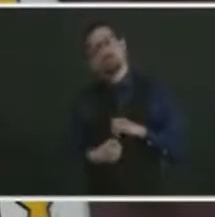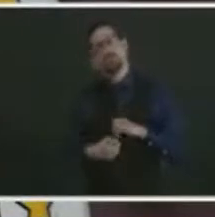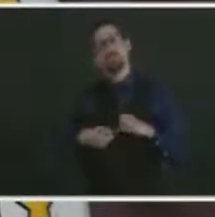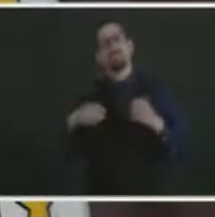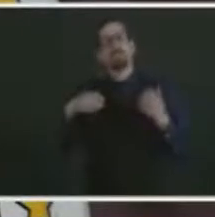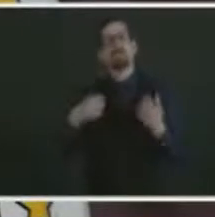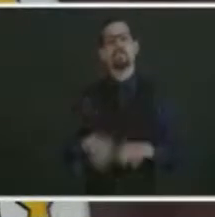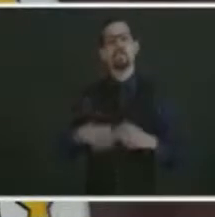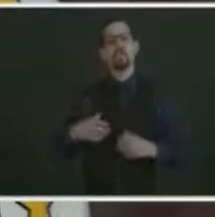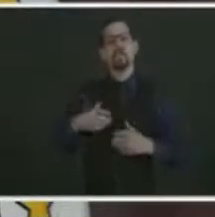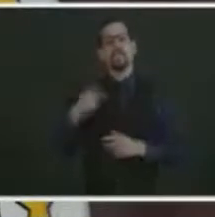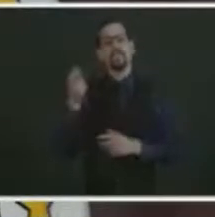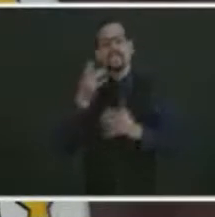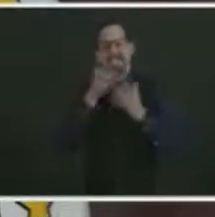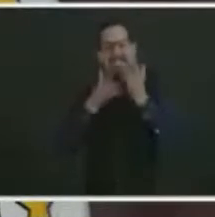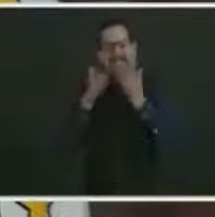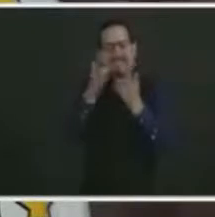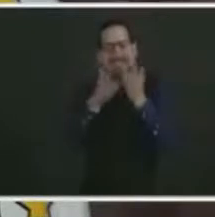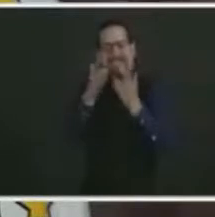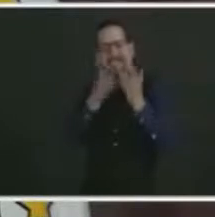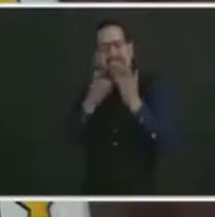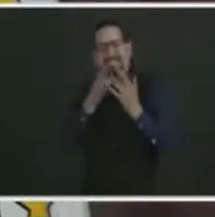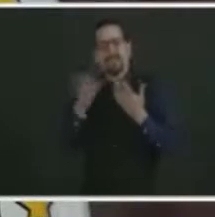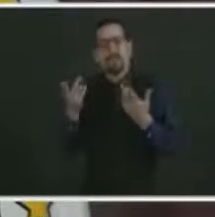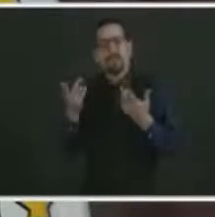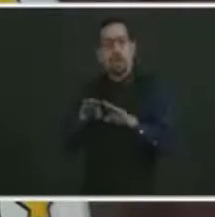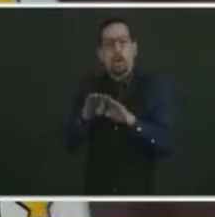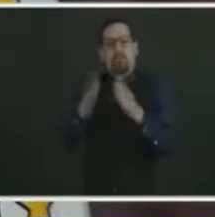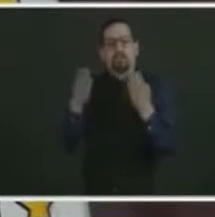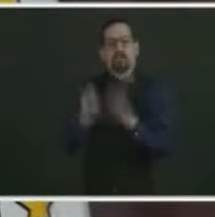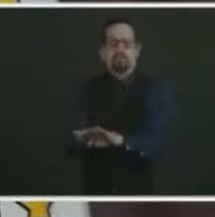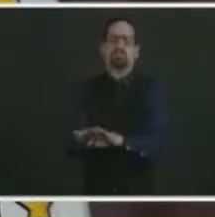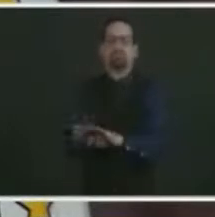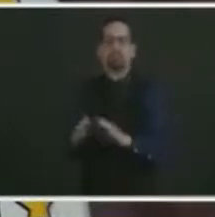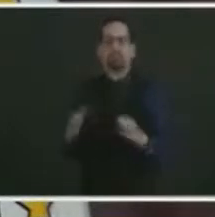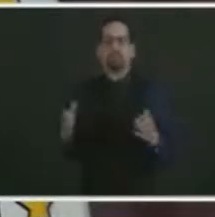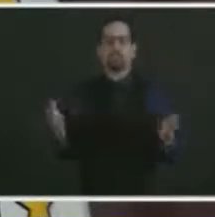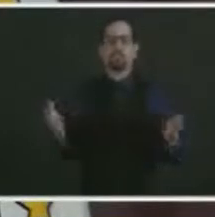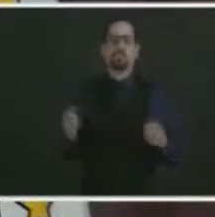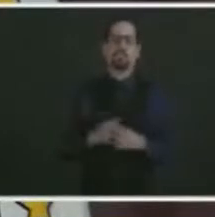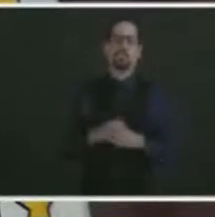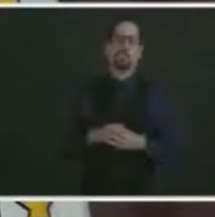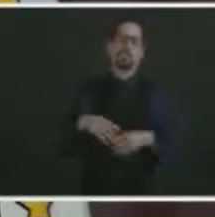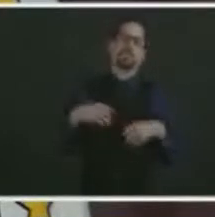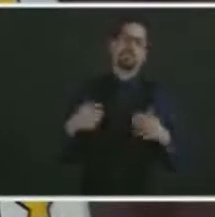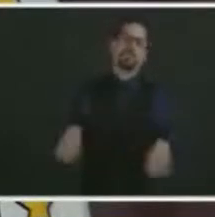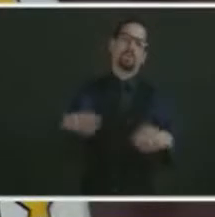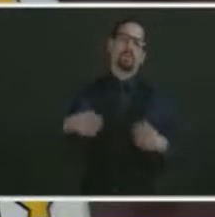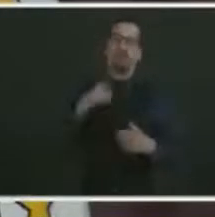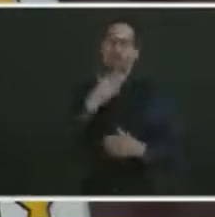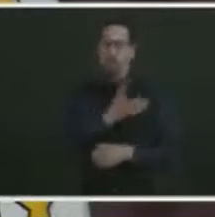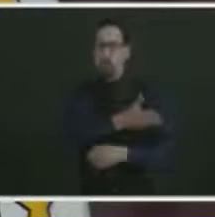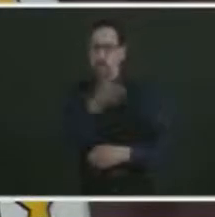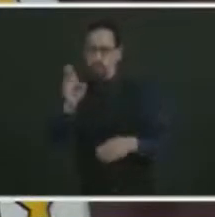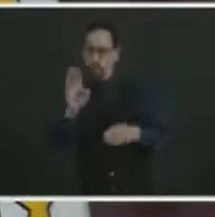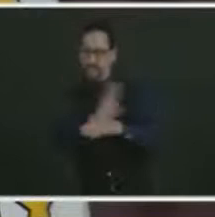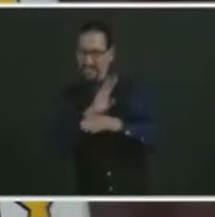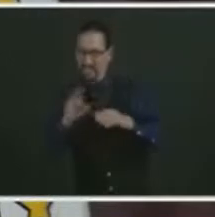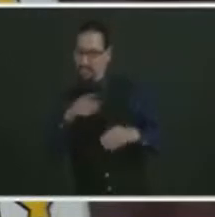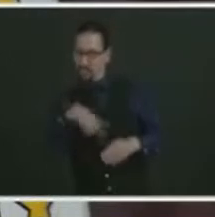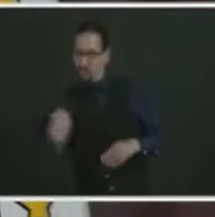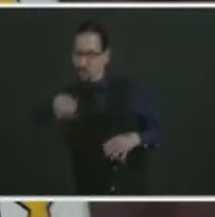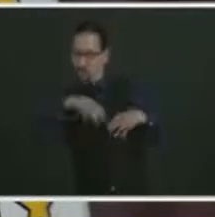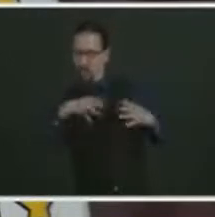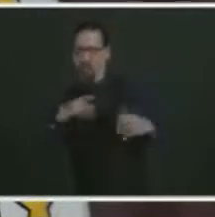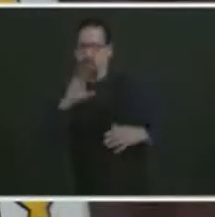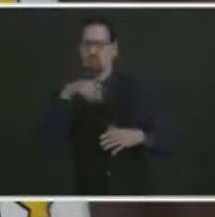to see. So I just want you to know, if you are one of those businesses, we're going to be with you, and we're going to stand with you, and